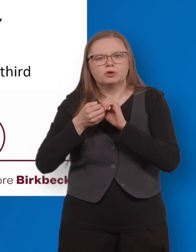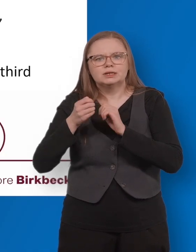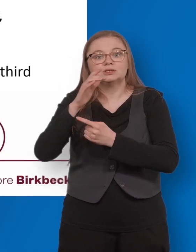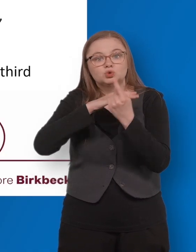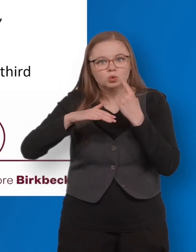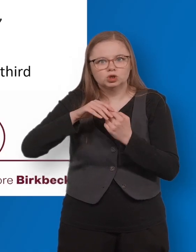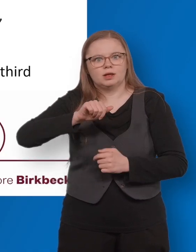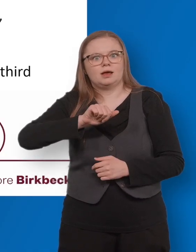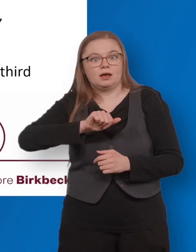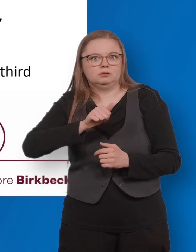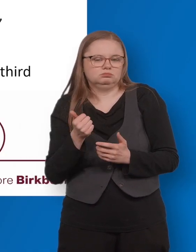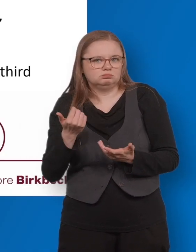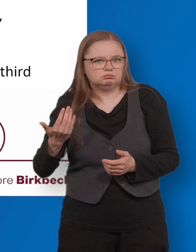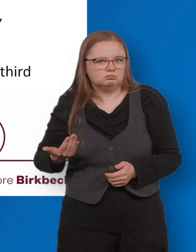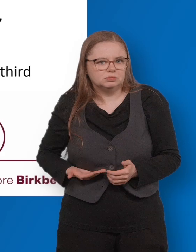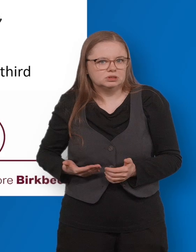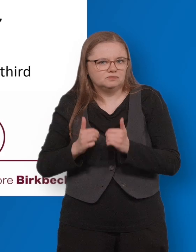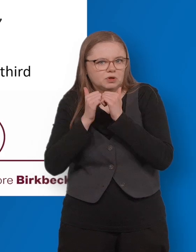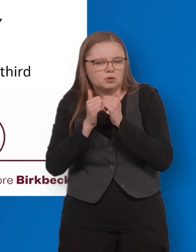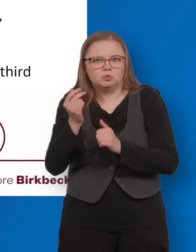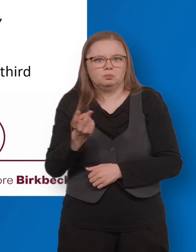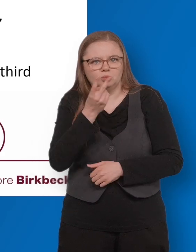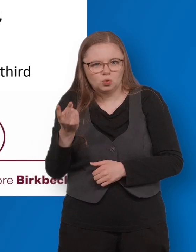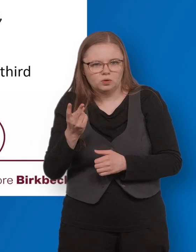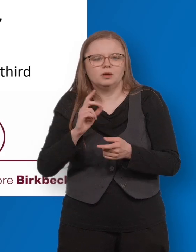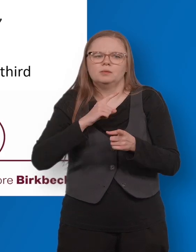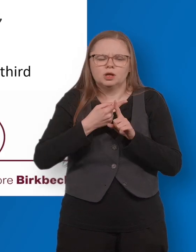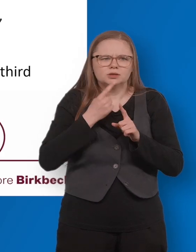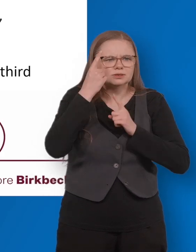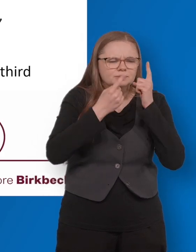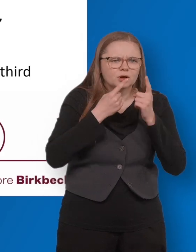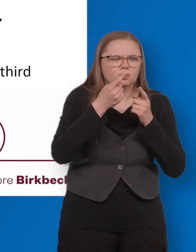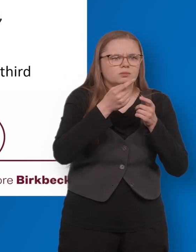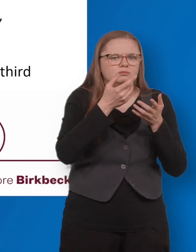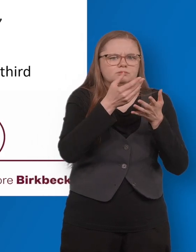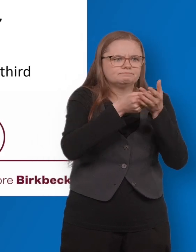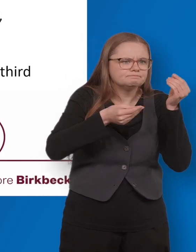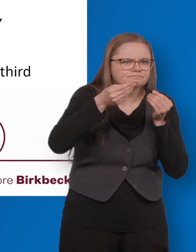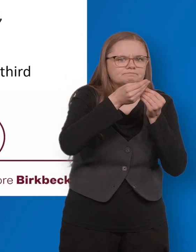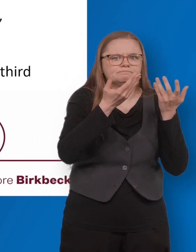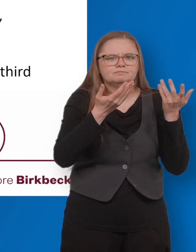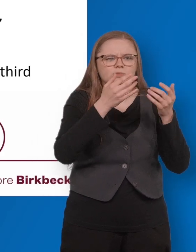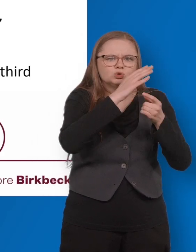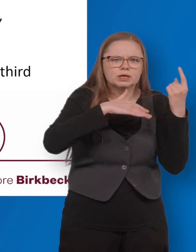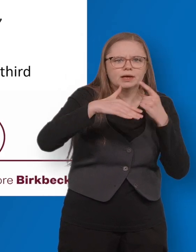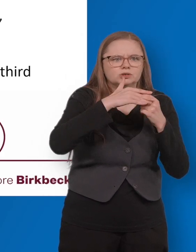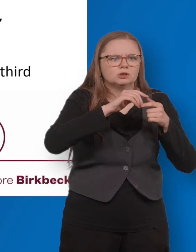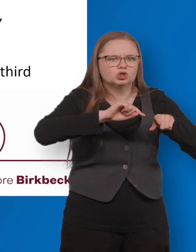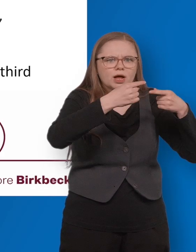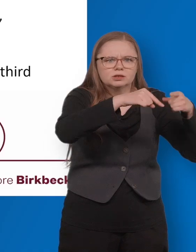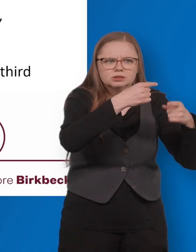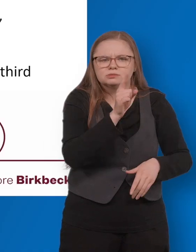value while addressing economic challenges and societal challenges. Right? What are some of the